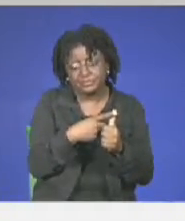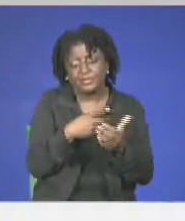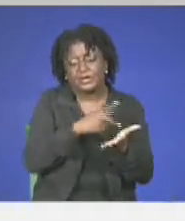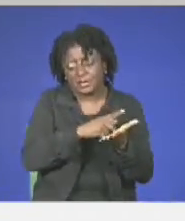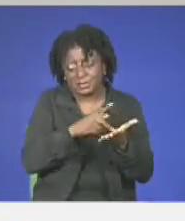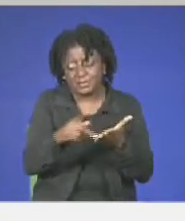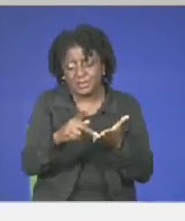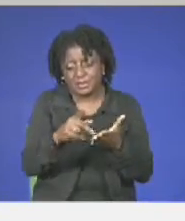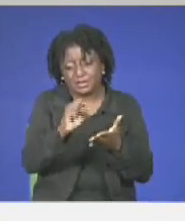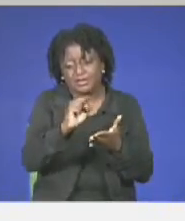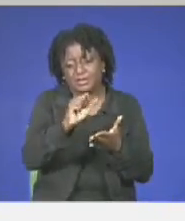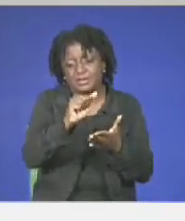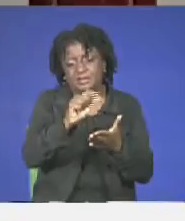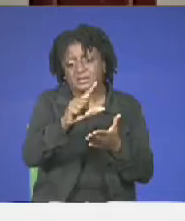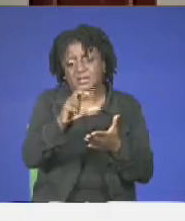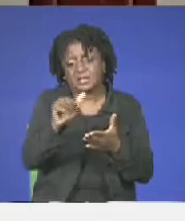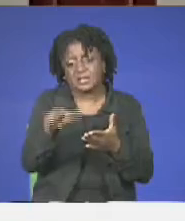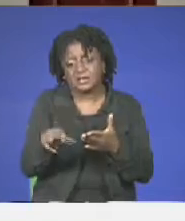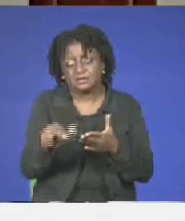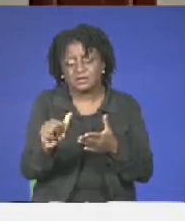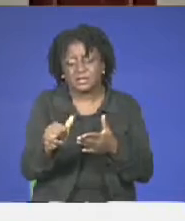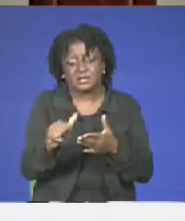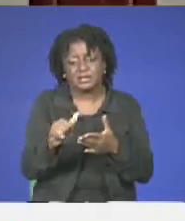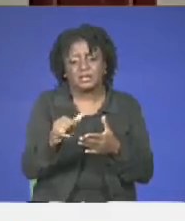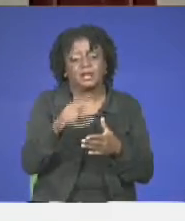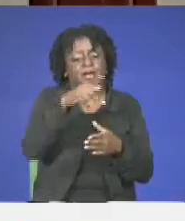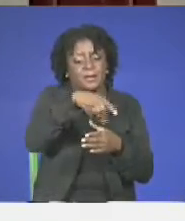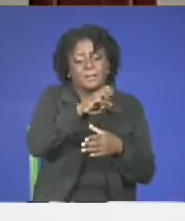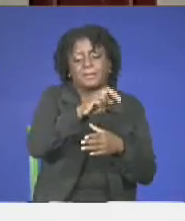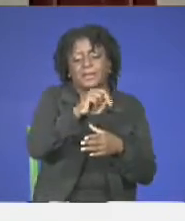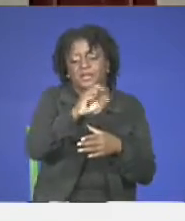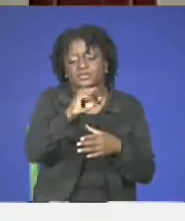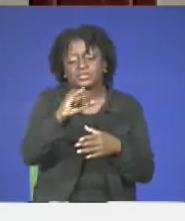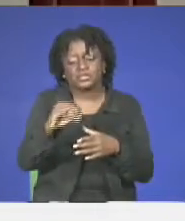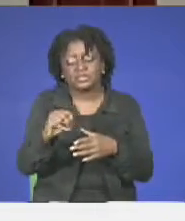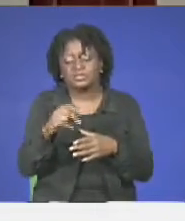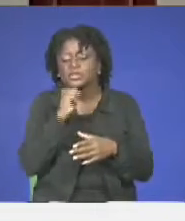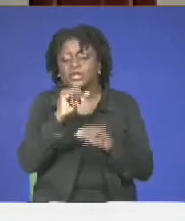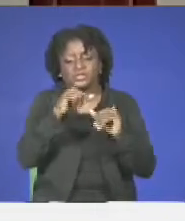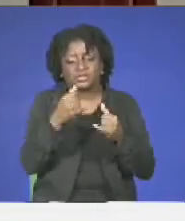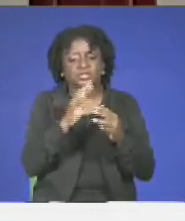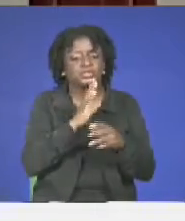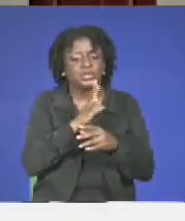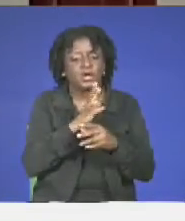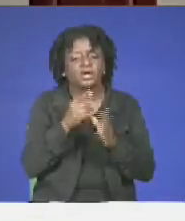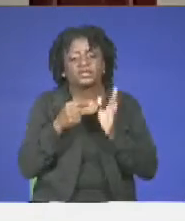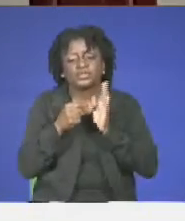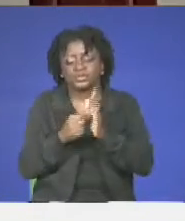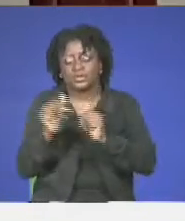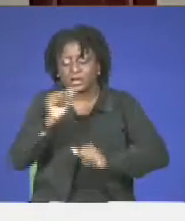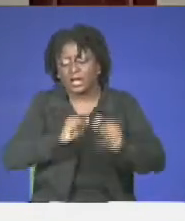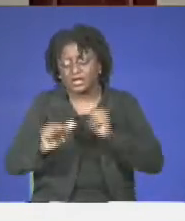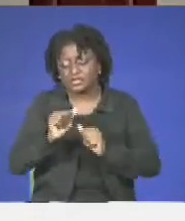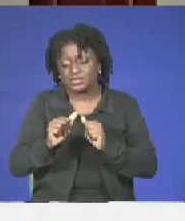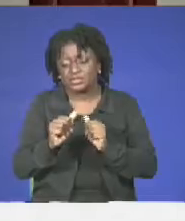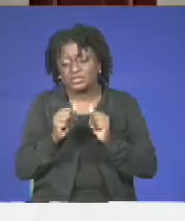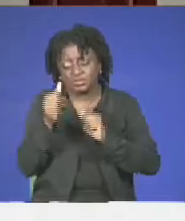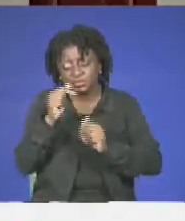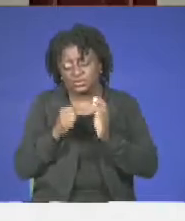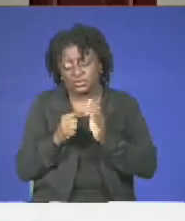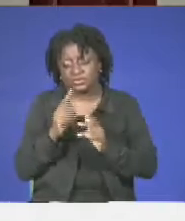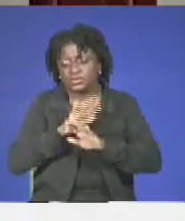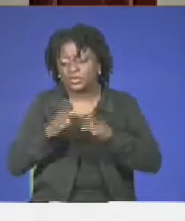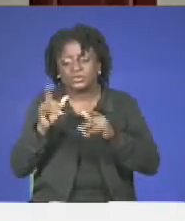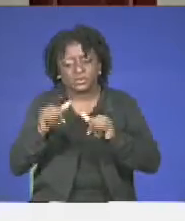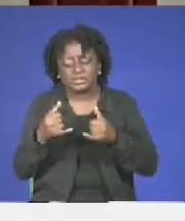salary, pension. Don't just make talks, show accent. So if you tell me you can do something for me, show me it.